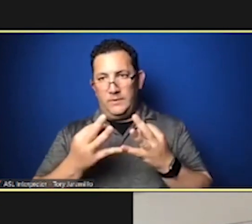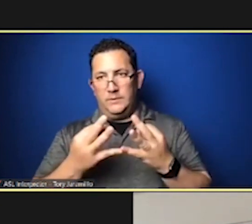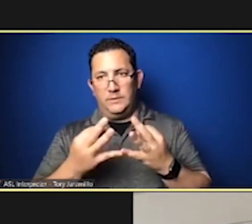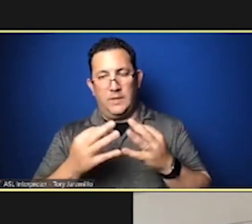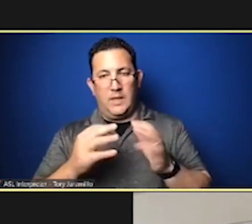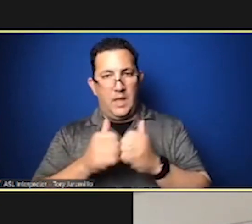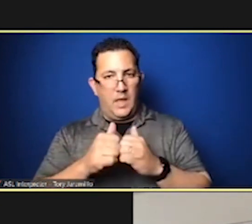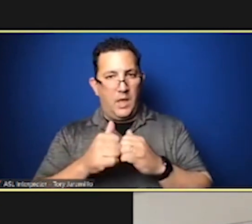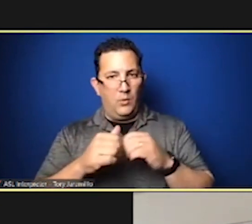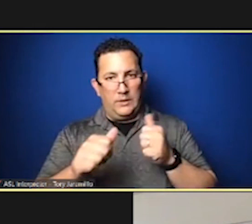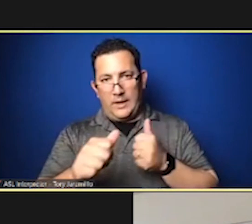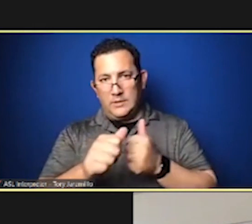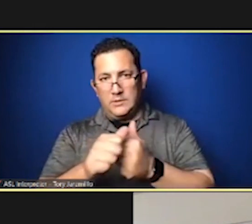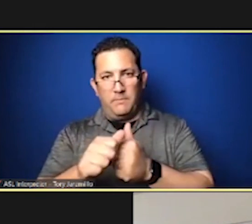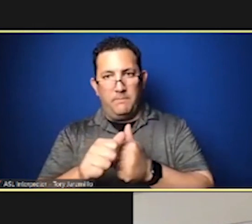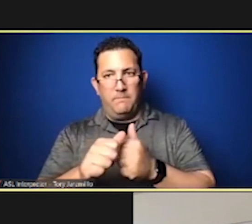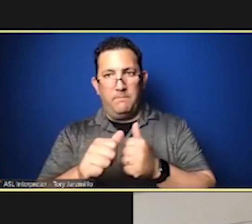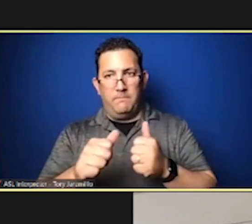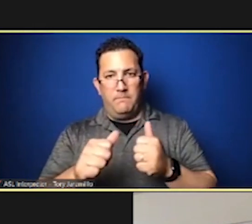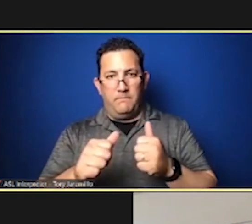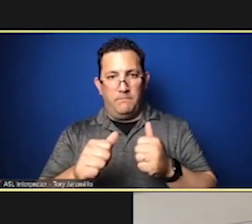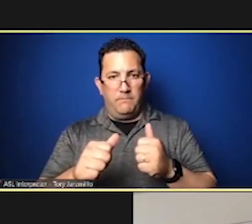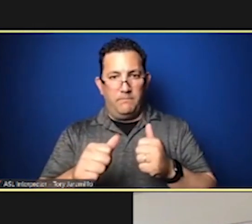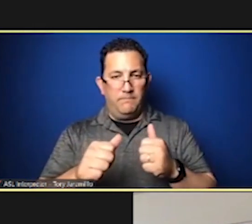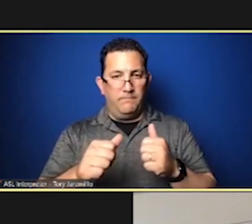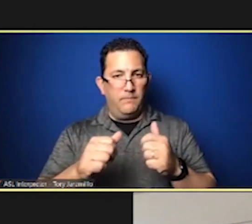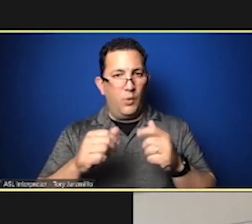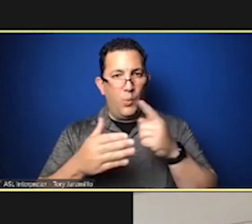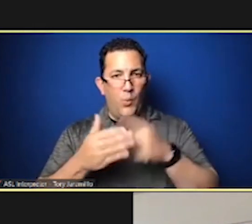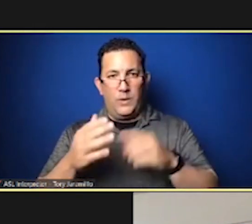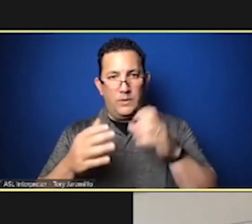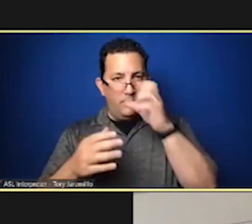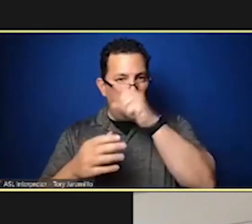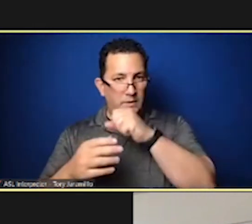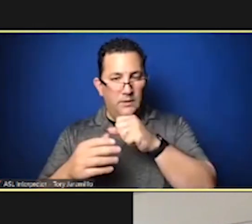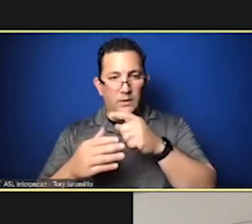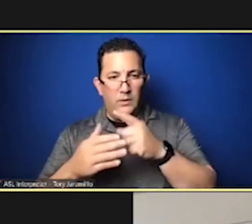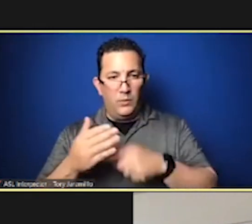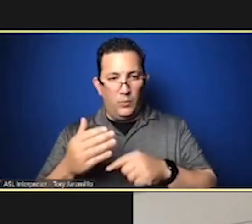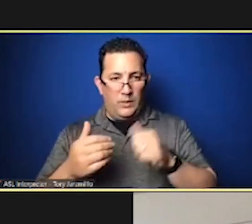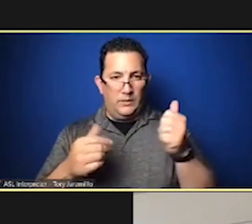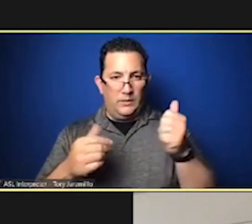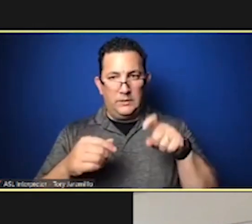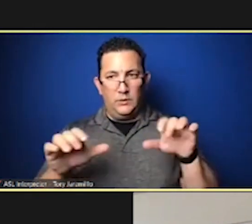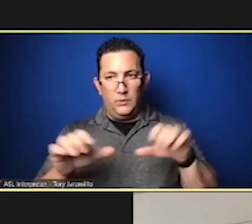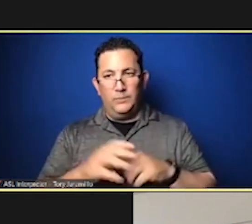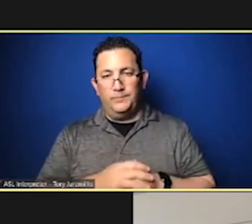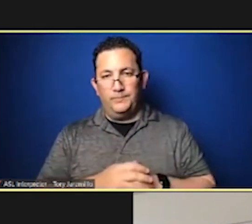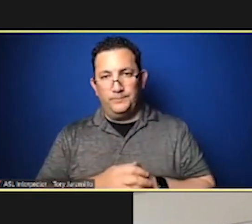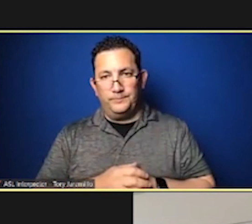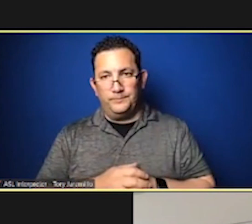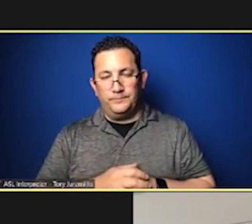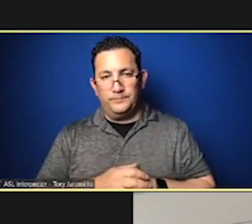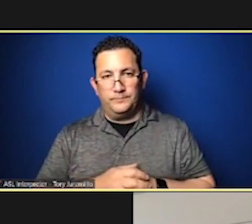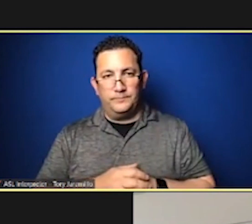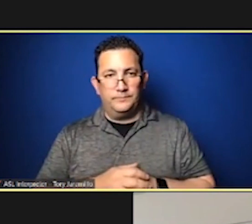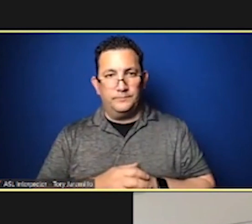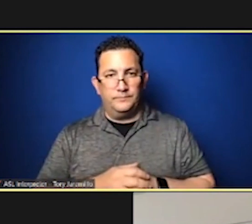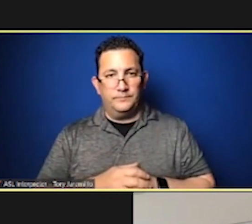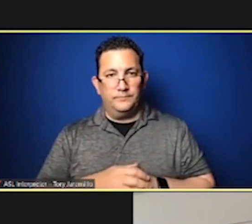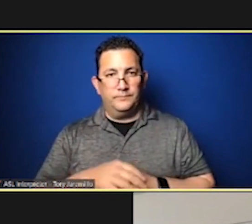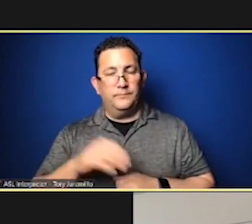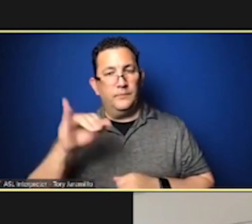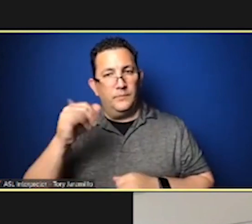how to catch up, what's missing, and what else they need to do. Well, and it a